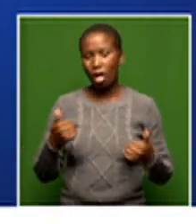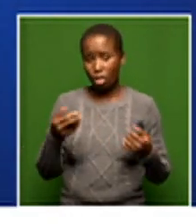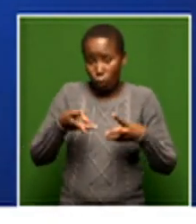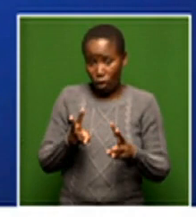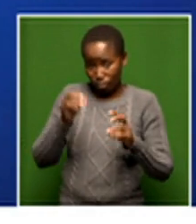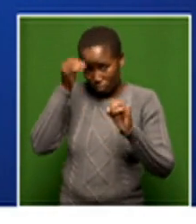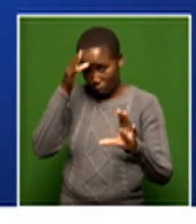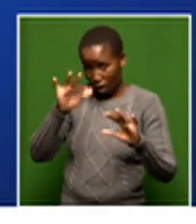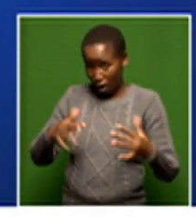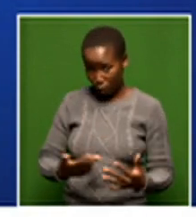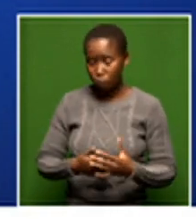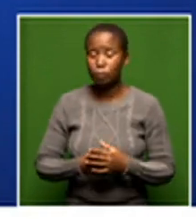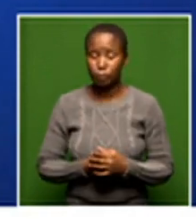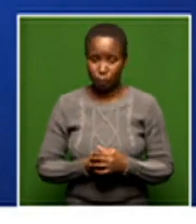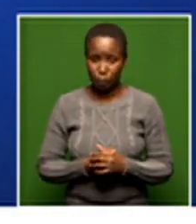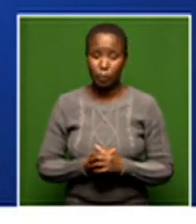that